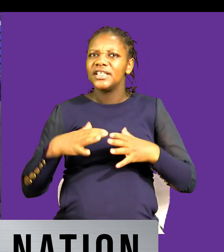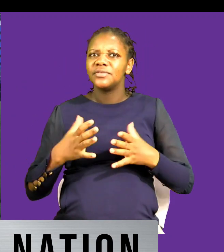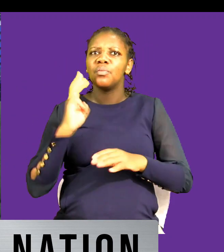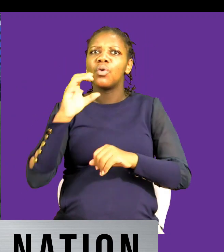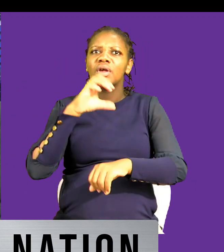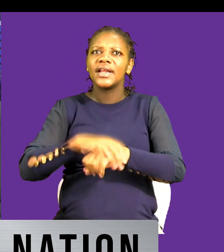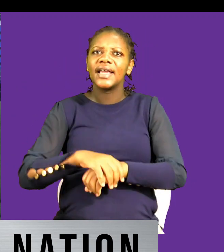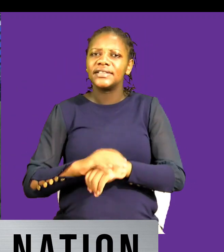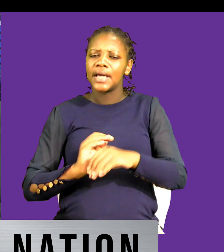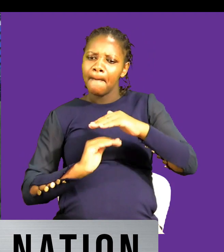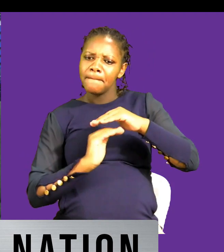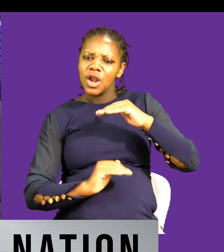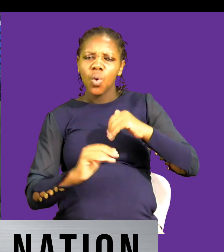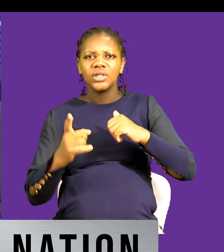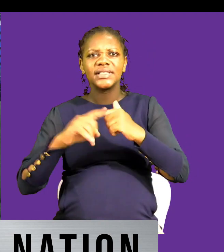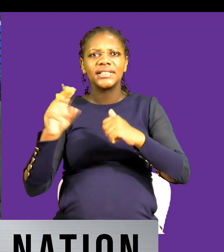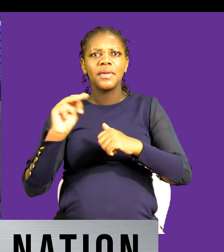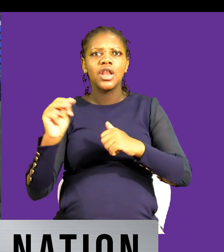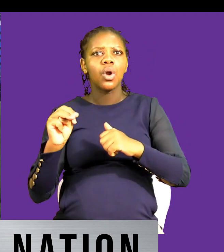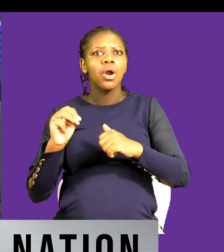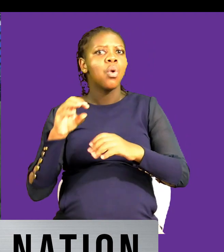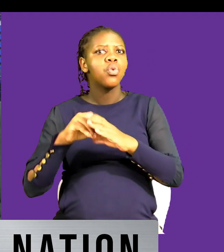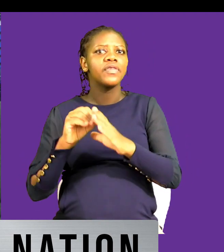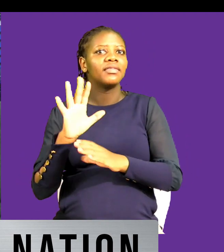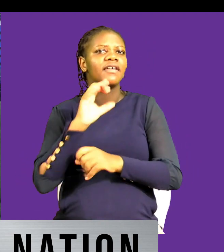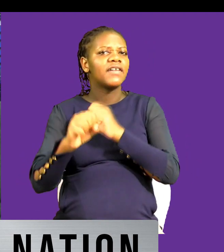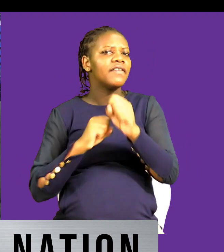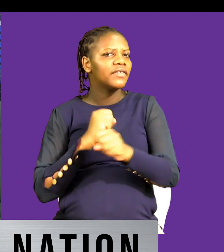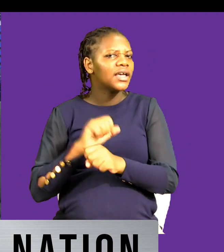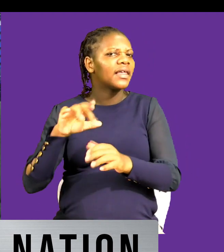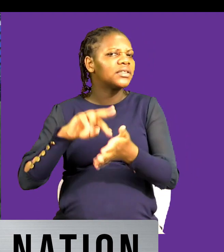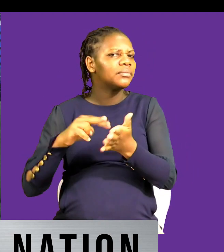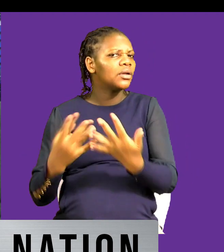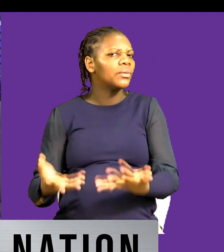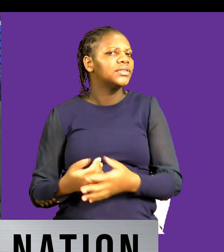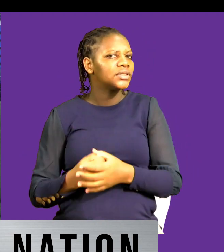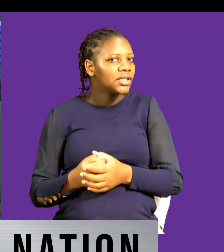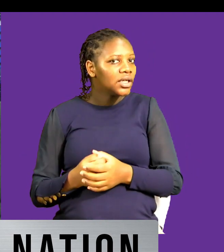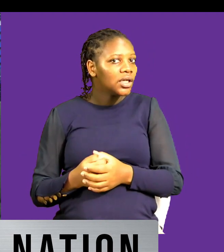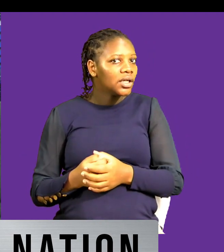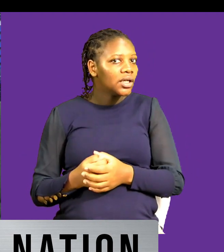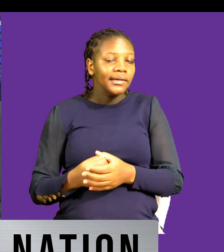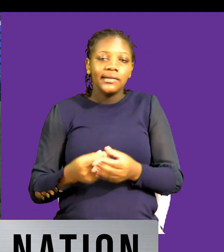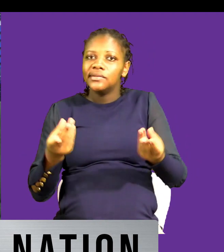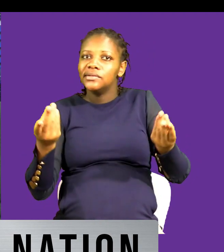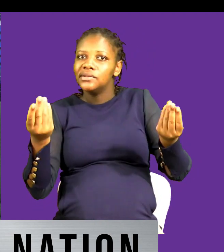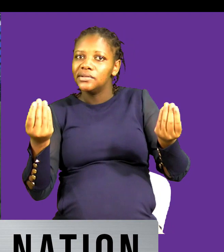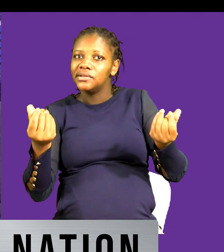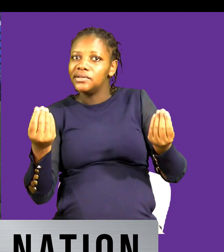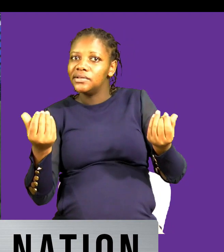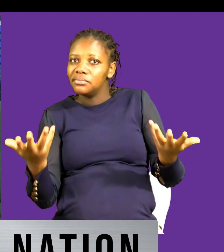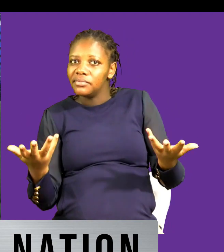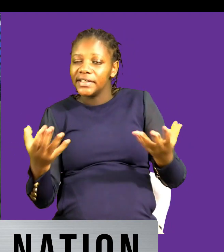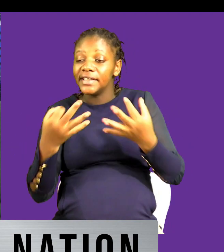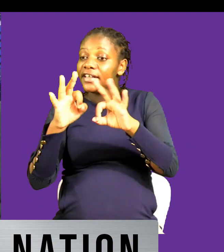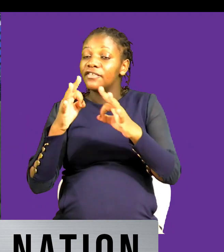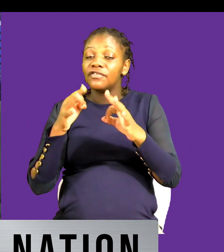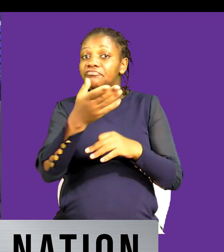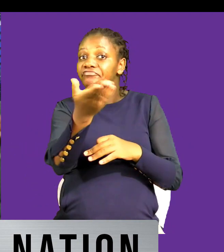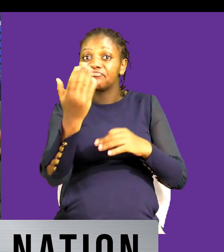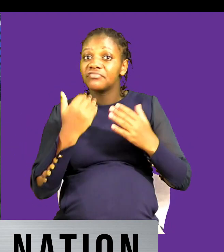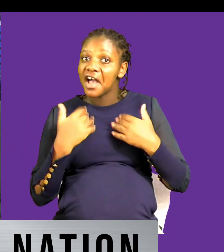60 million over 5 years. What are we telling Kenyans? We are saying that if you have money,